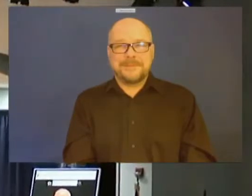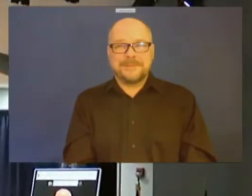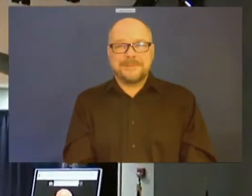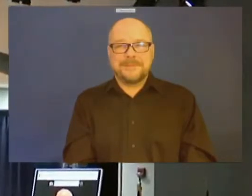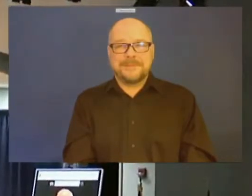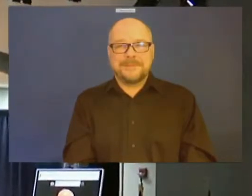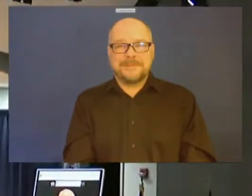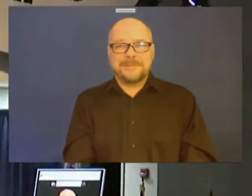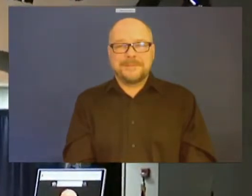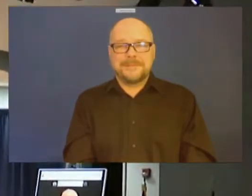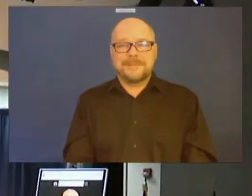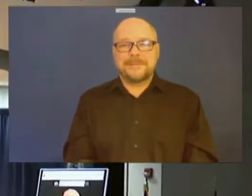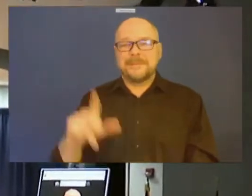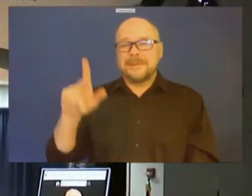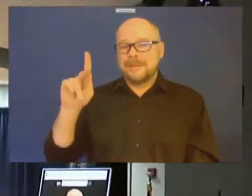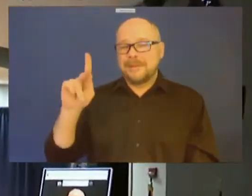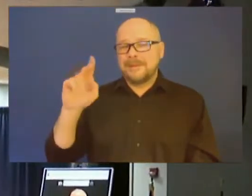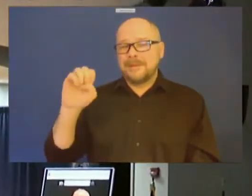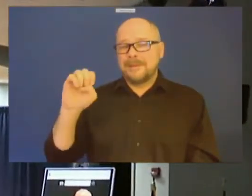Kenneth Clutie.